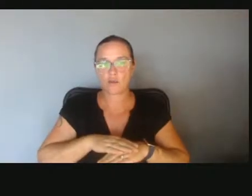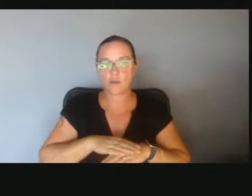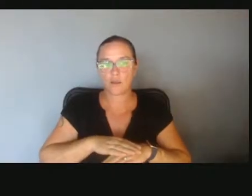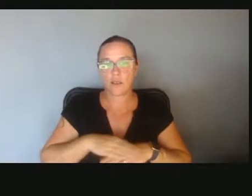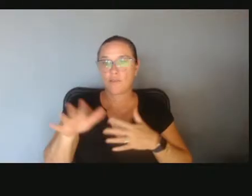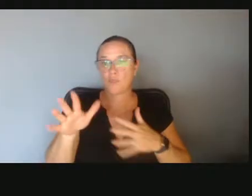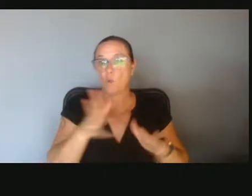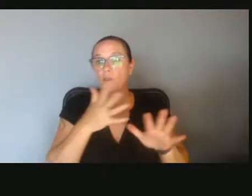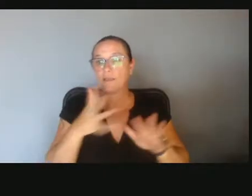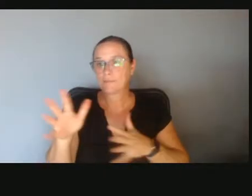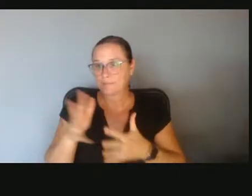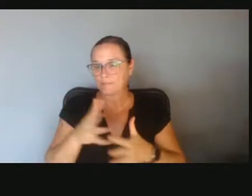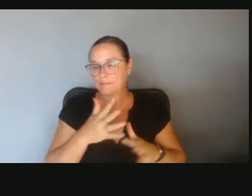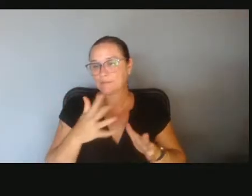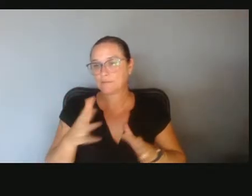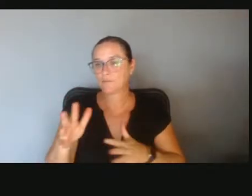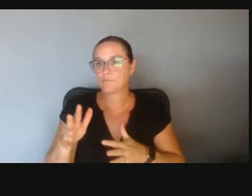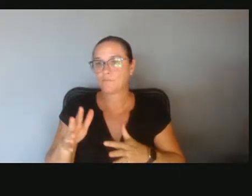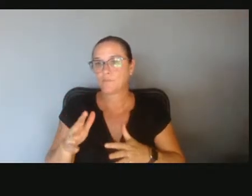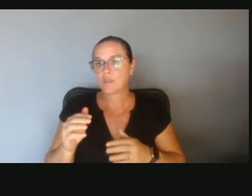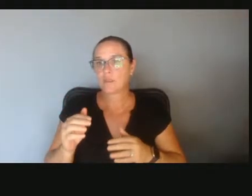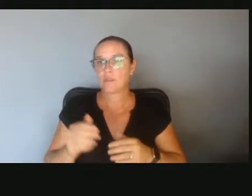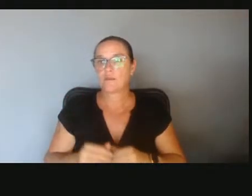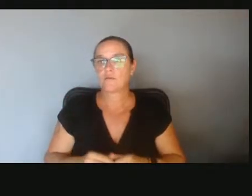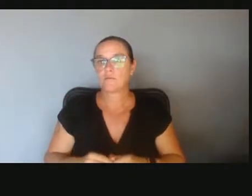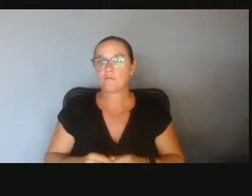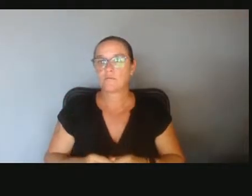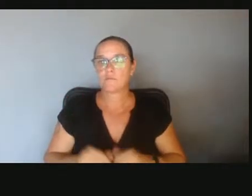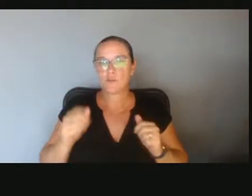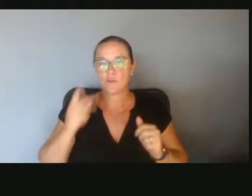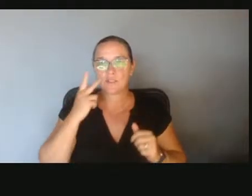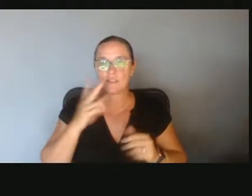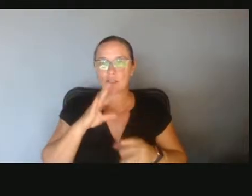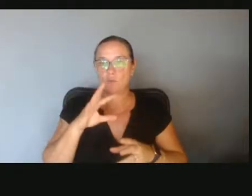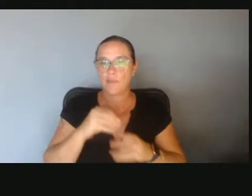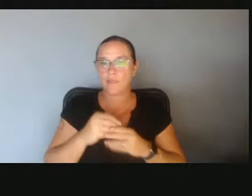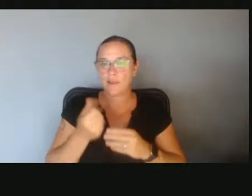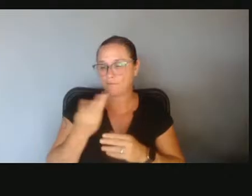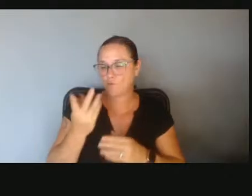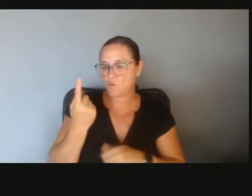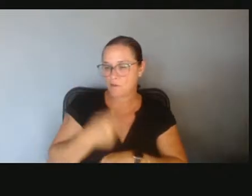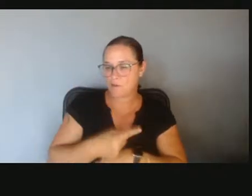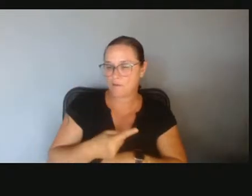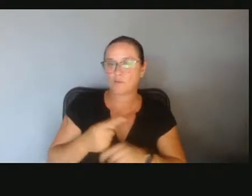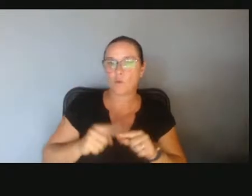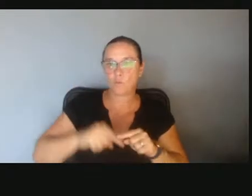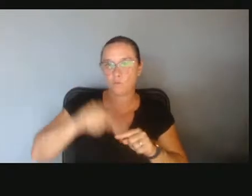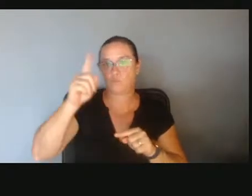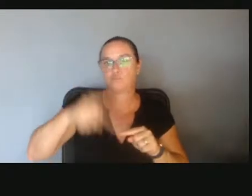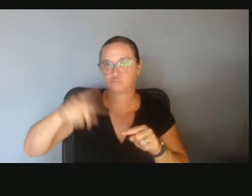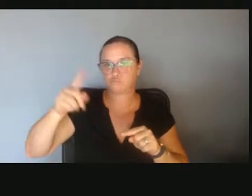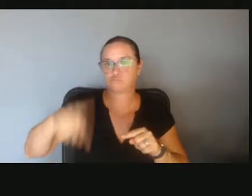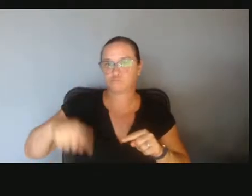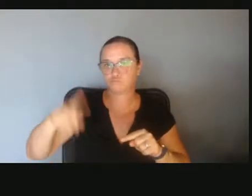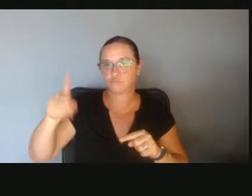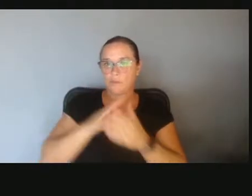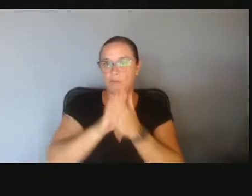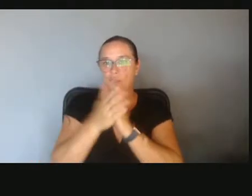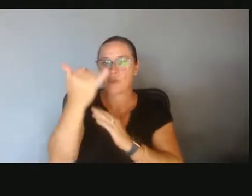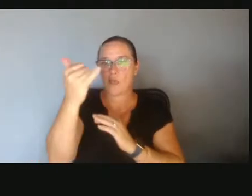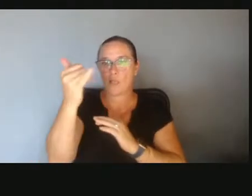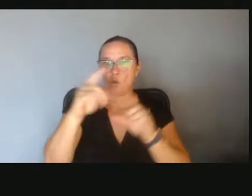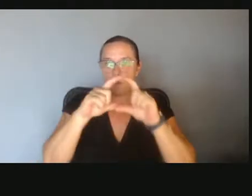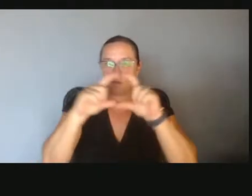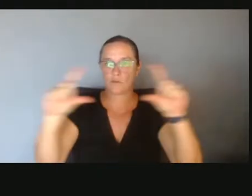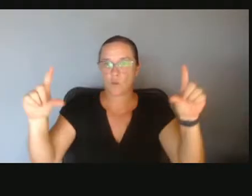of the wind. That plume can blow across, and you can see within the last few days here, we've peaked into the yellow several times, even with